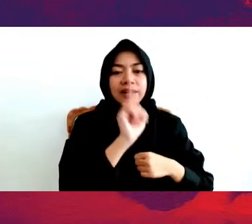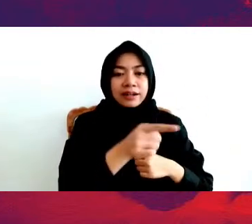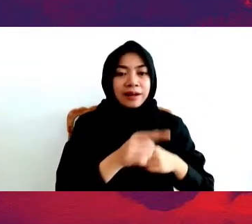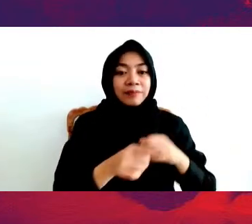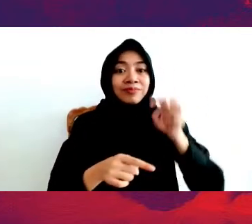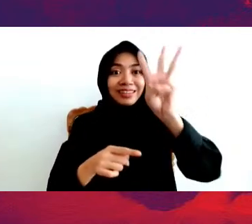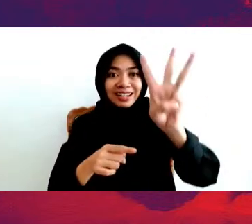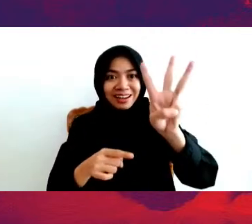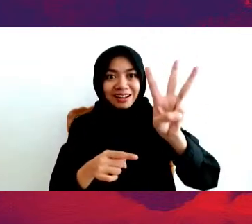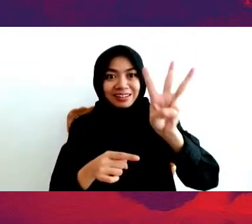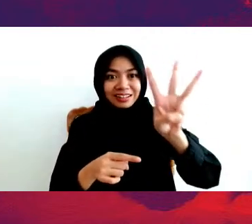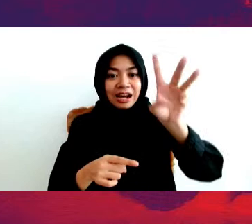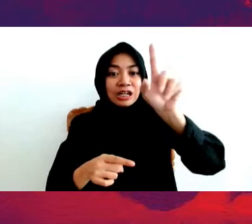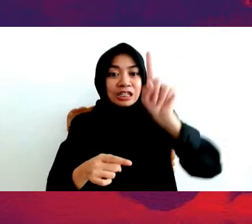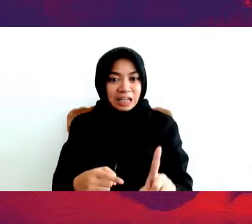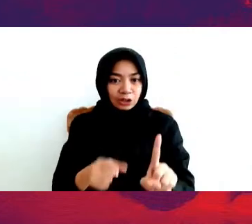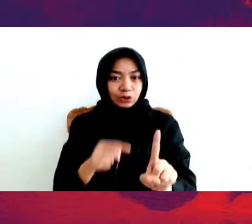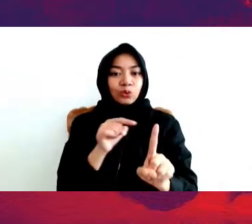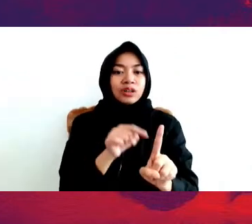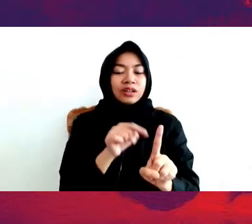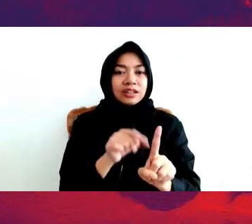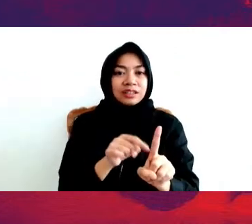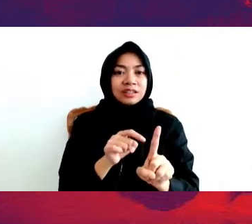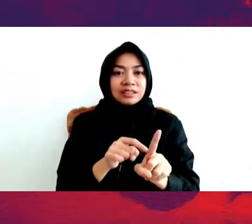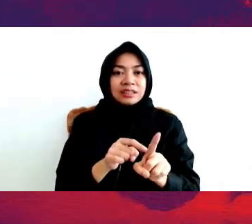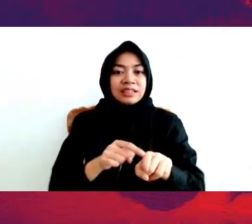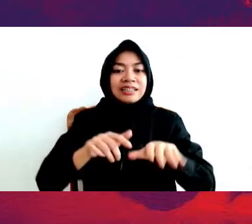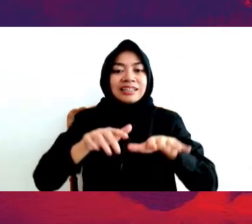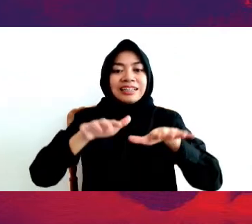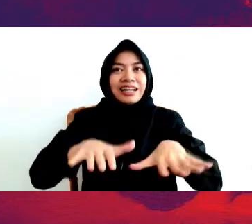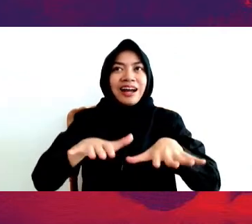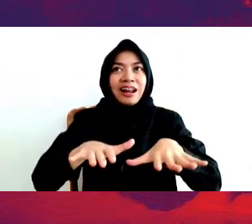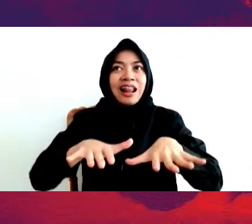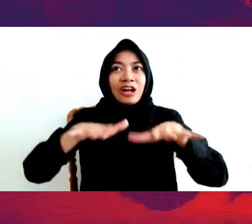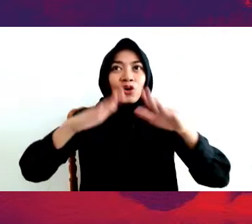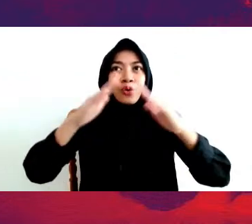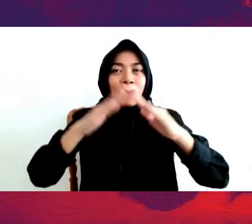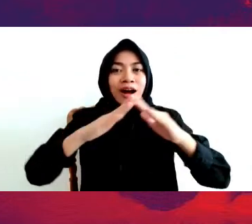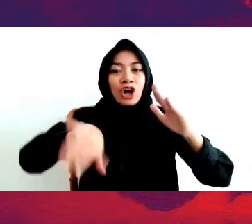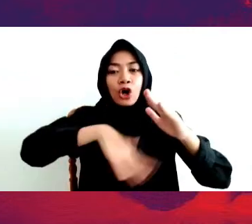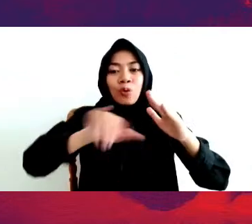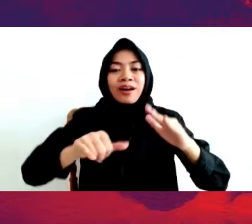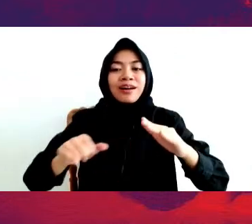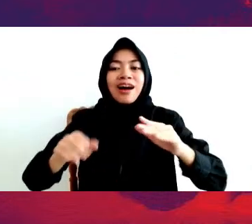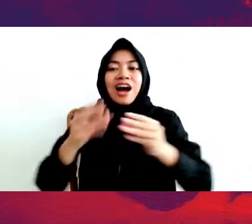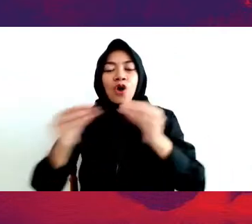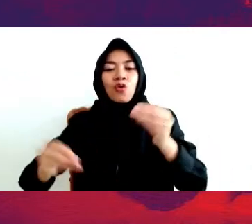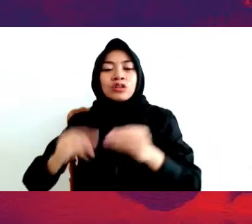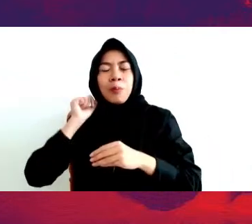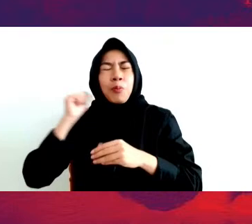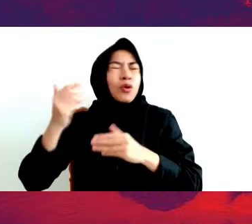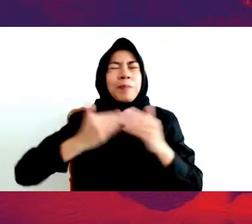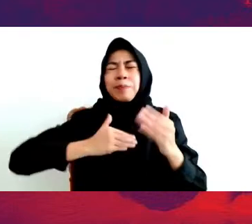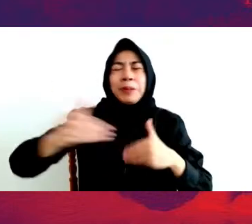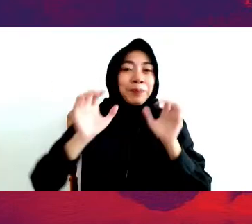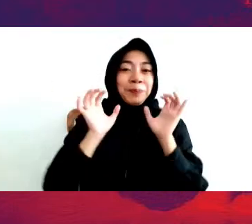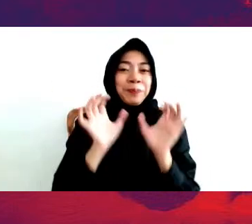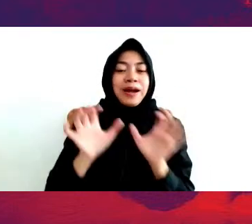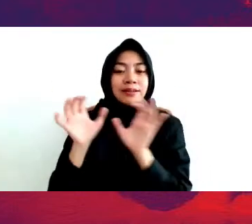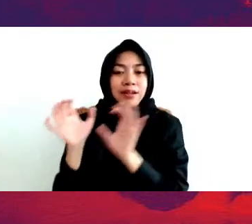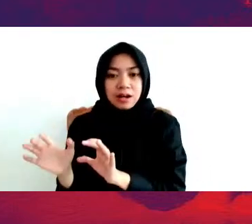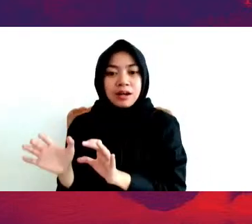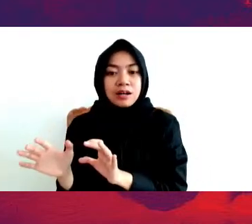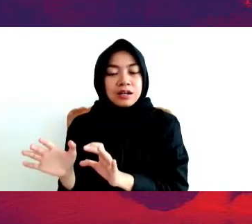live in households in which no female member has completed at least 6 years of schooling. And so